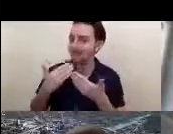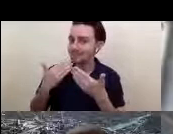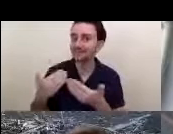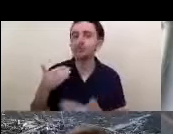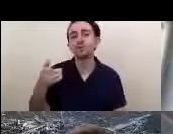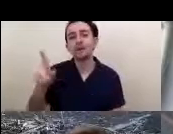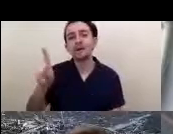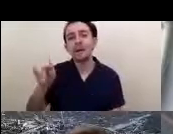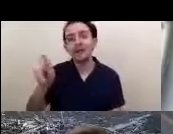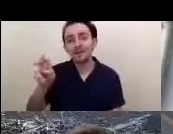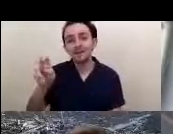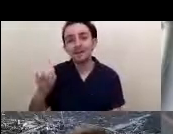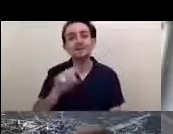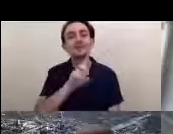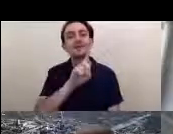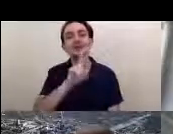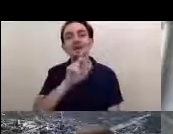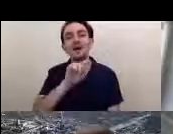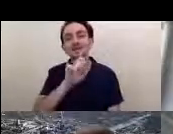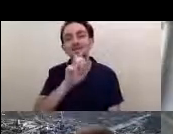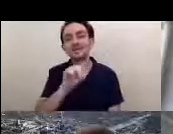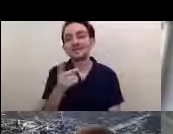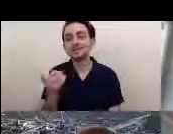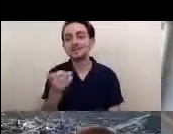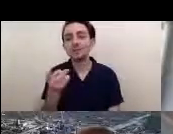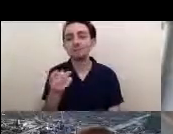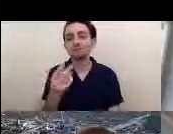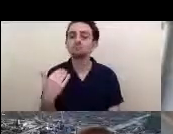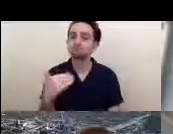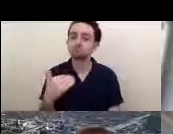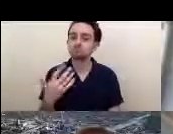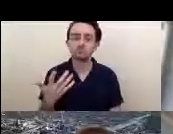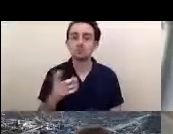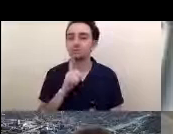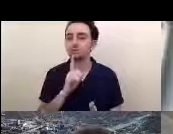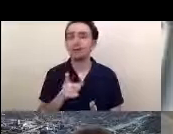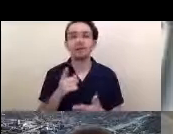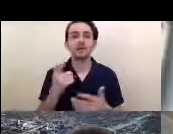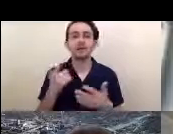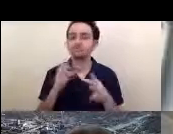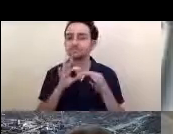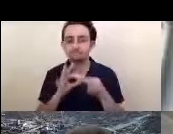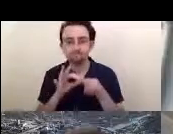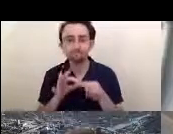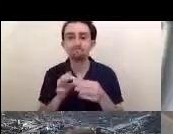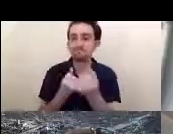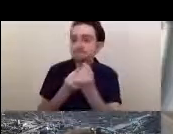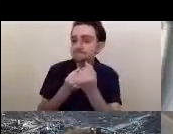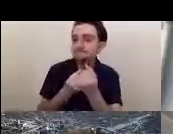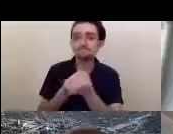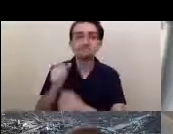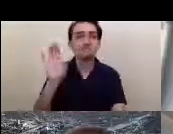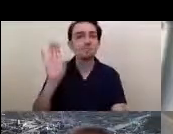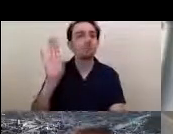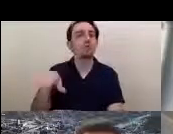and Justin for just, well, holding us together as we march through this, and it's been wonderful,